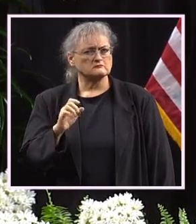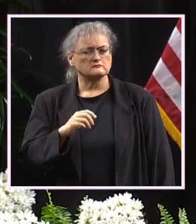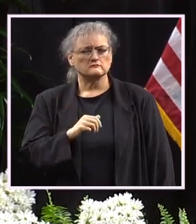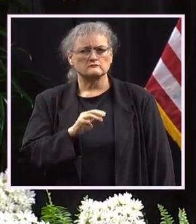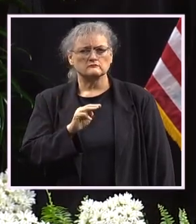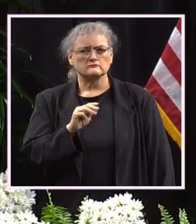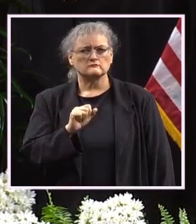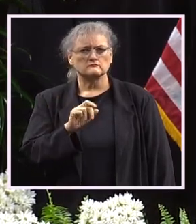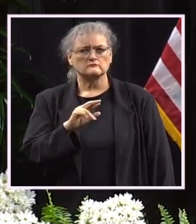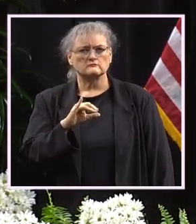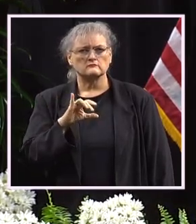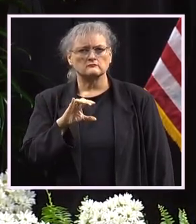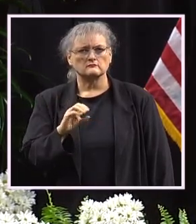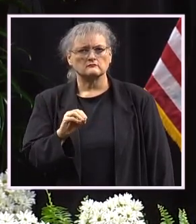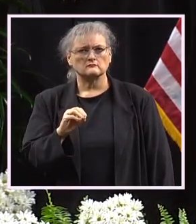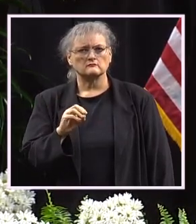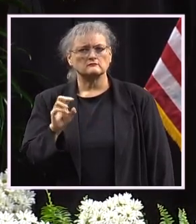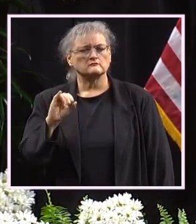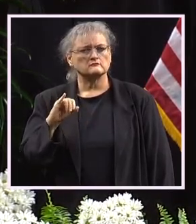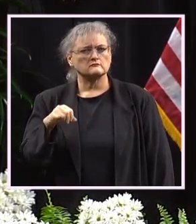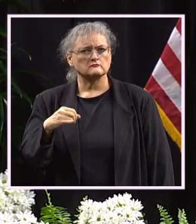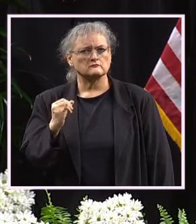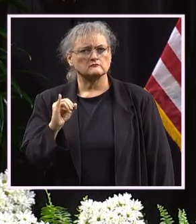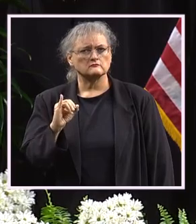Mario H. Porras, cum laude.